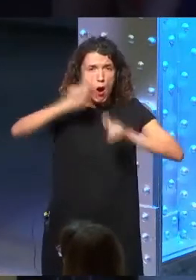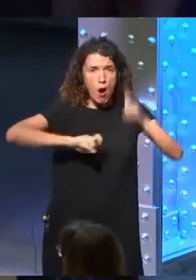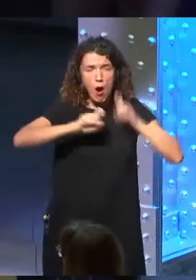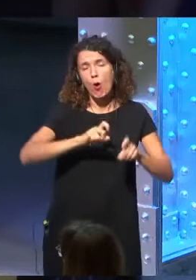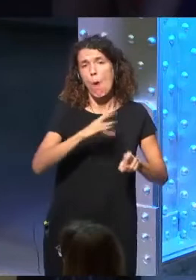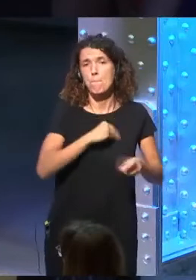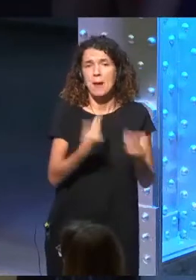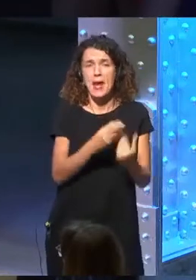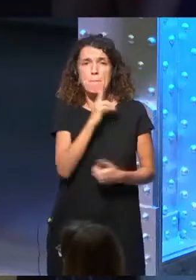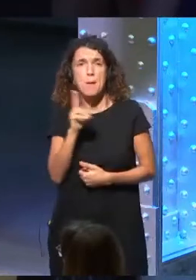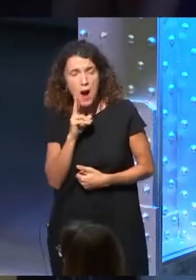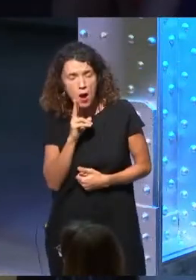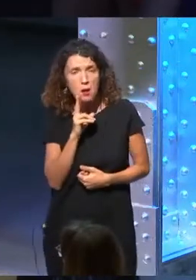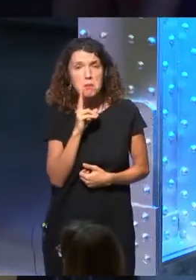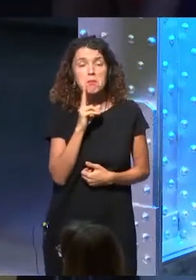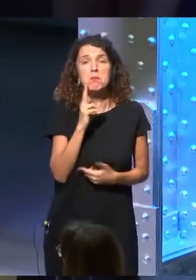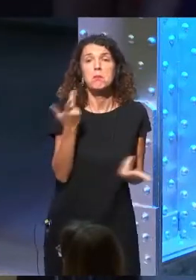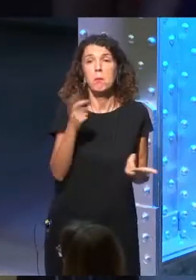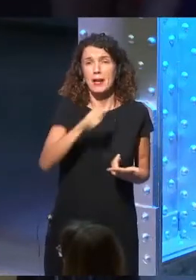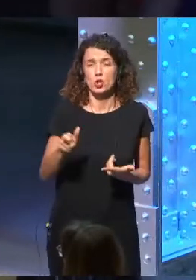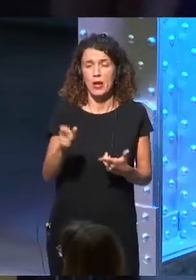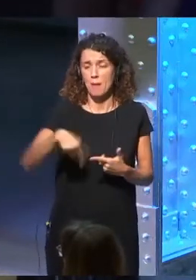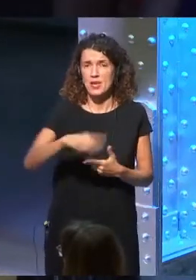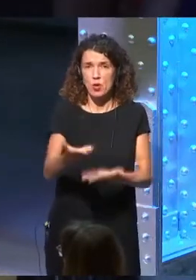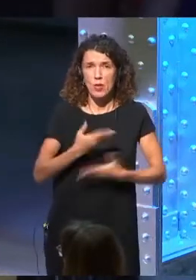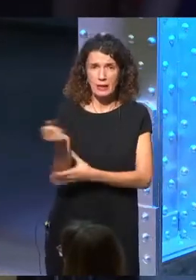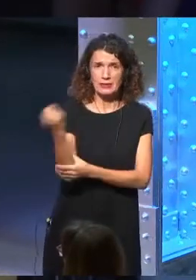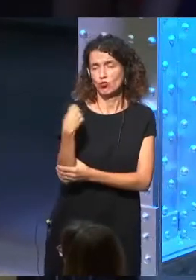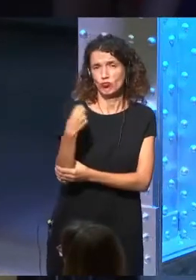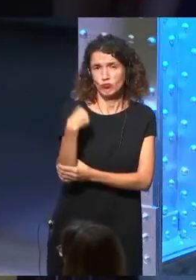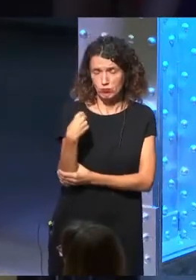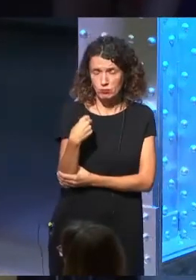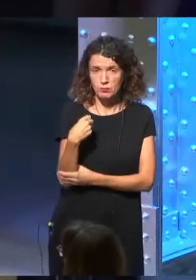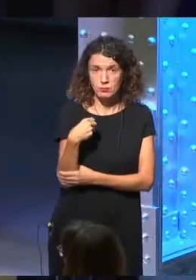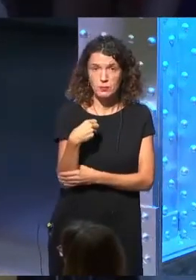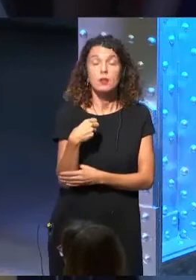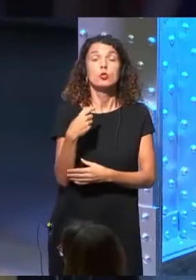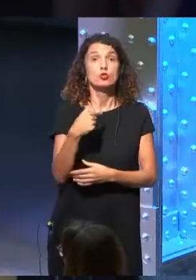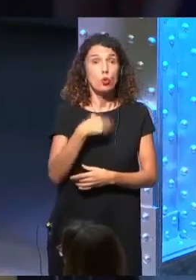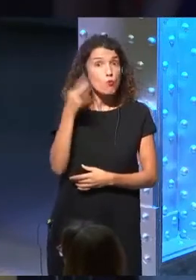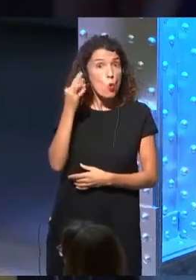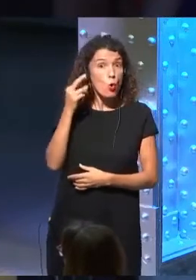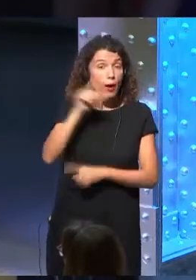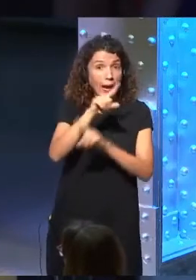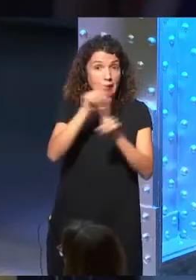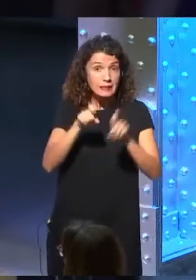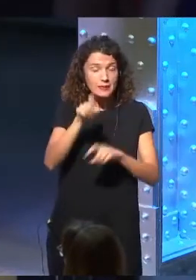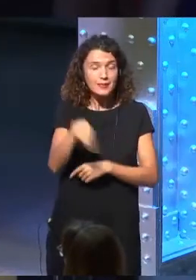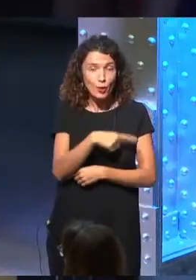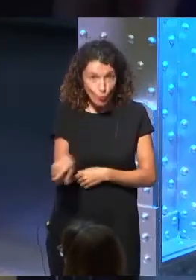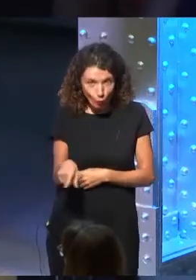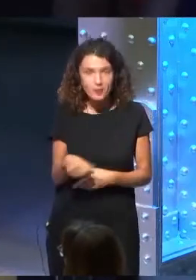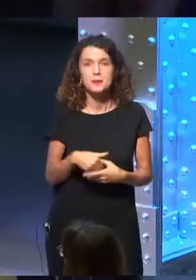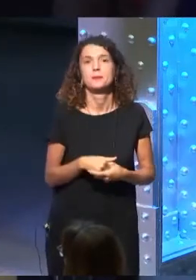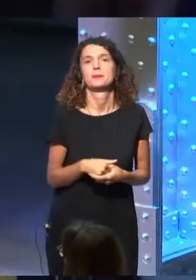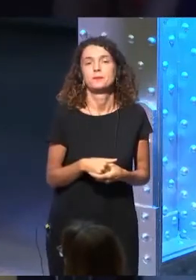and ain't I a woman?" Now, that is probably only slightly less